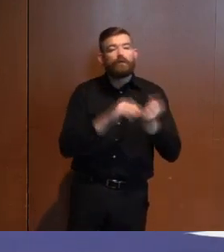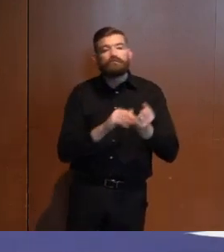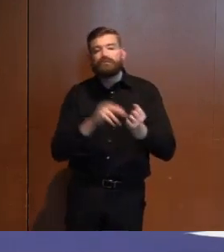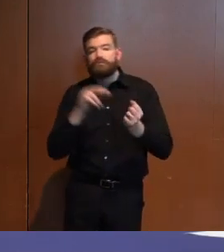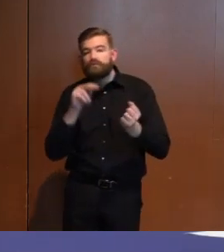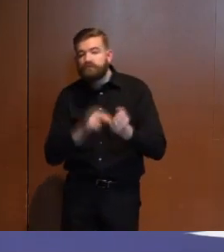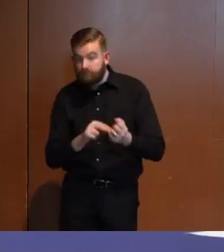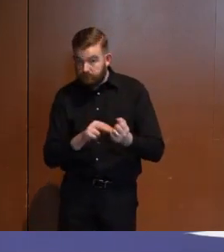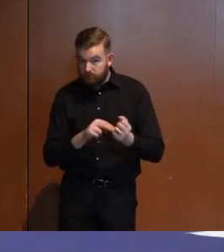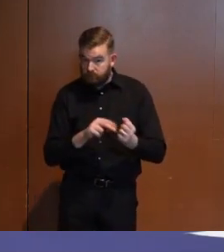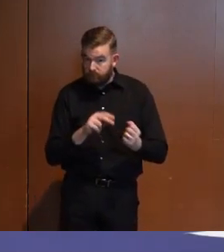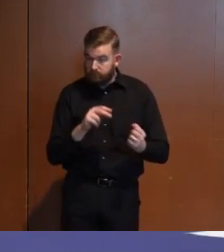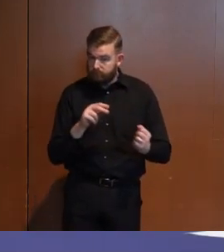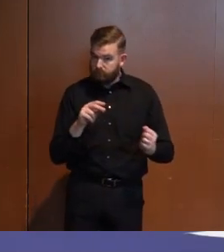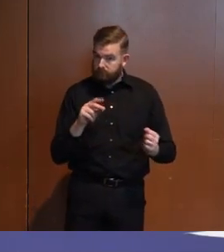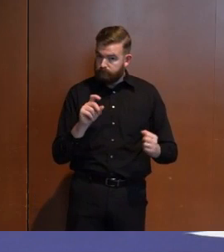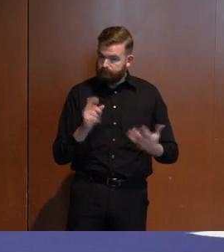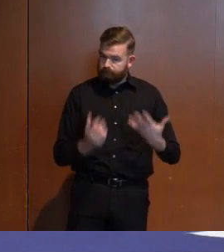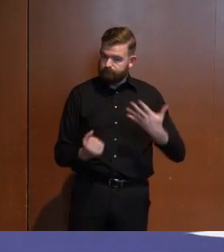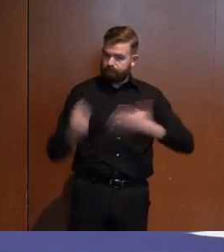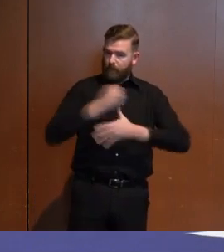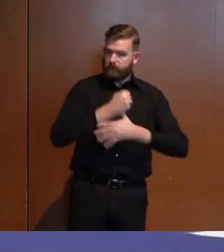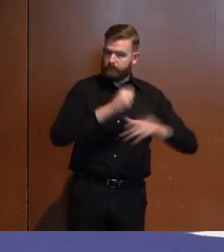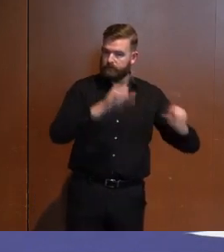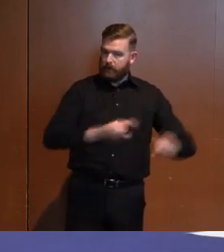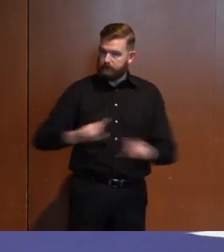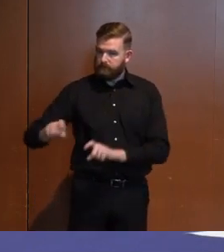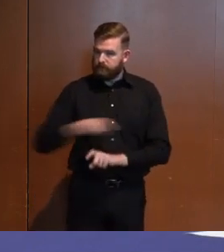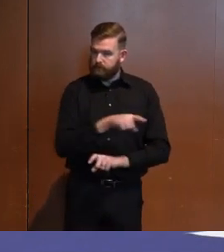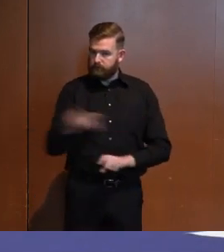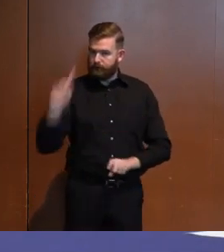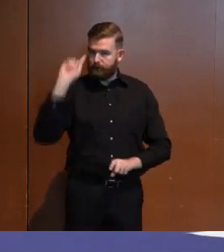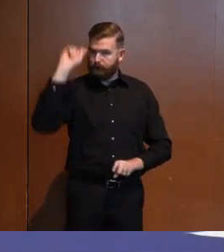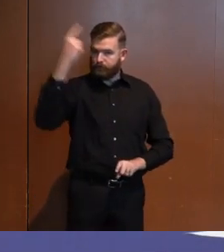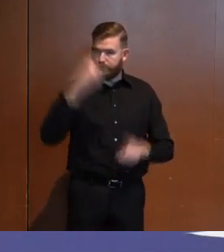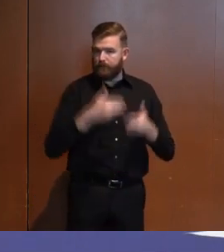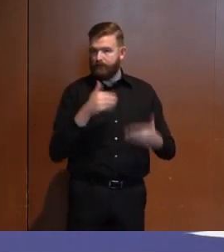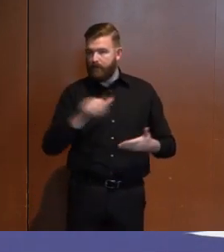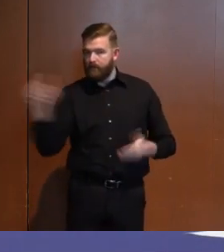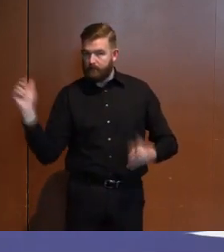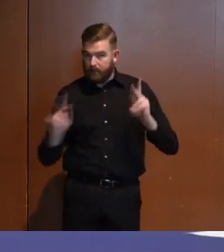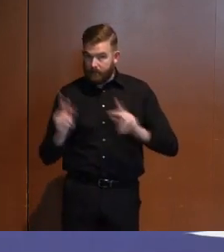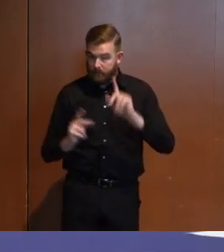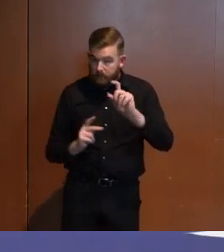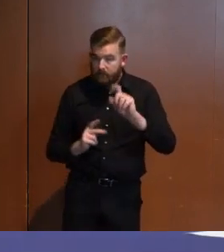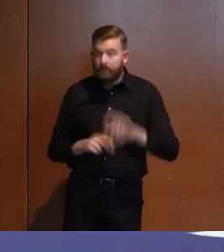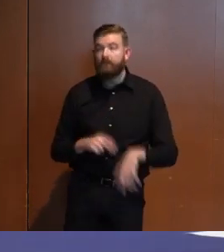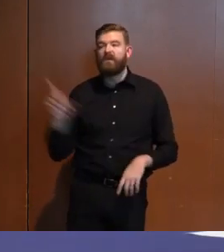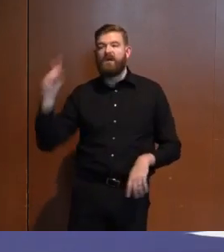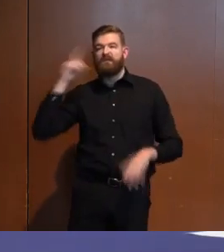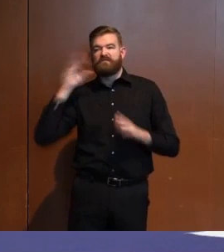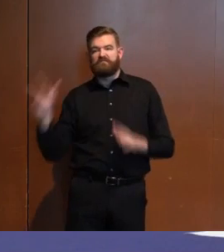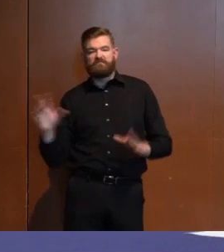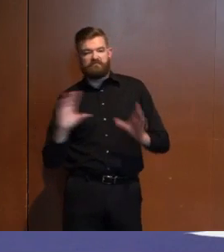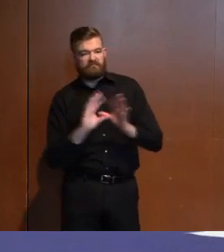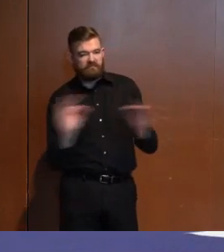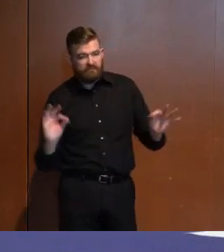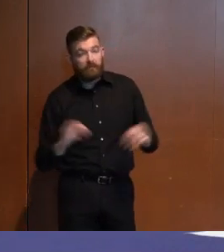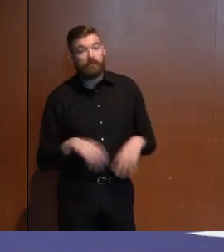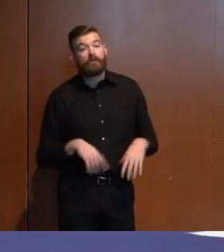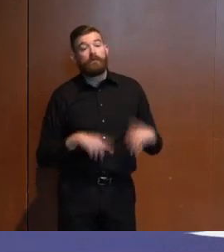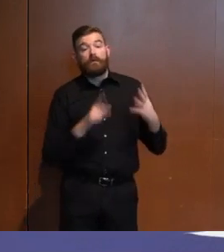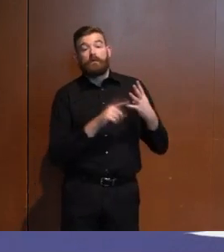Let me just make a couple of general comments, Judy, and then throw it to you. The second one was you tracking infection of first responders, and secondly, any new policies